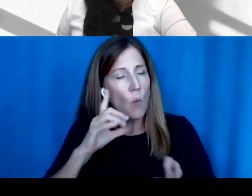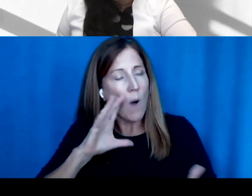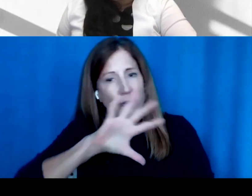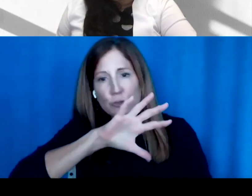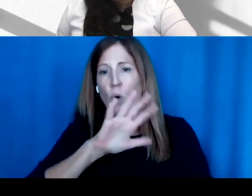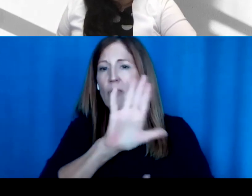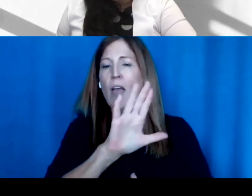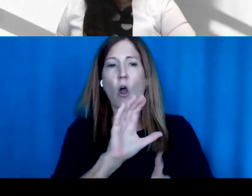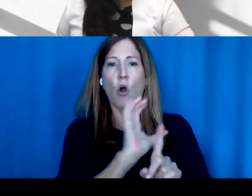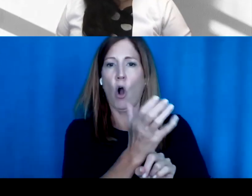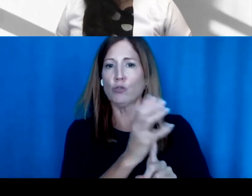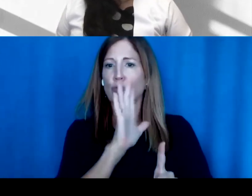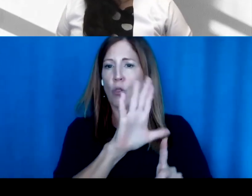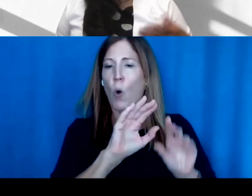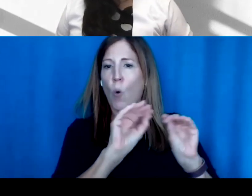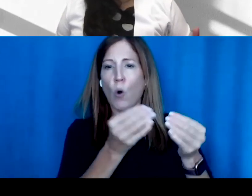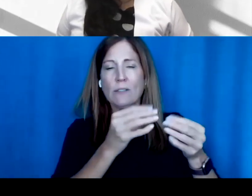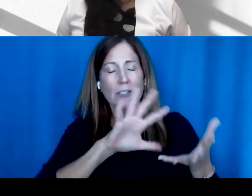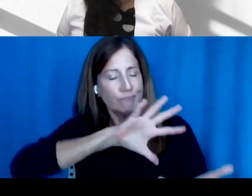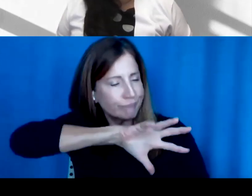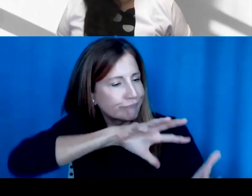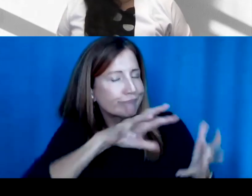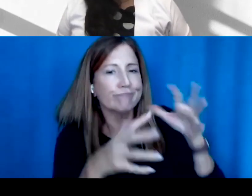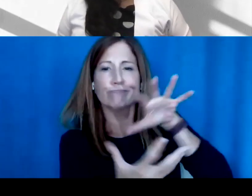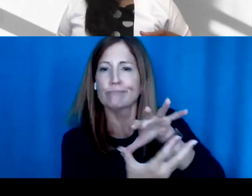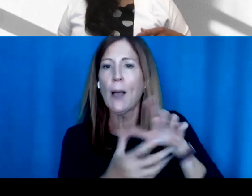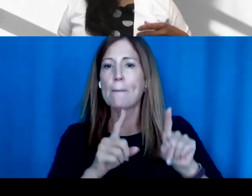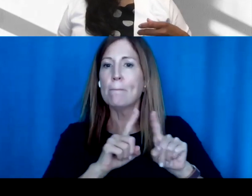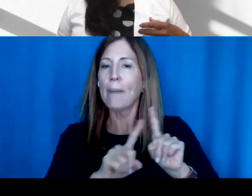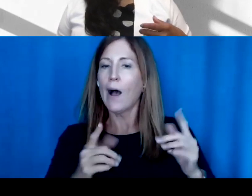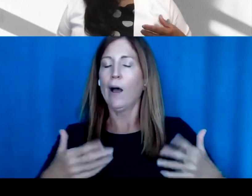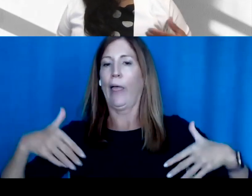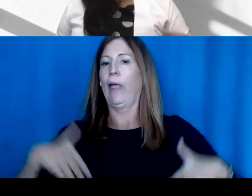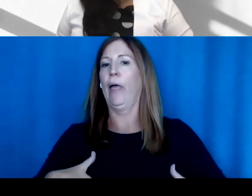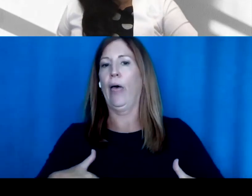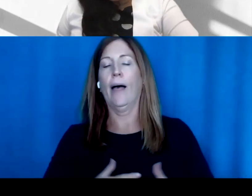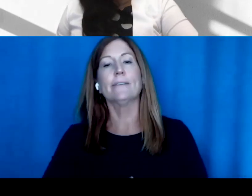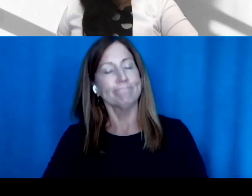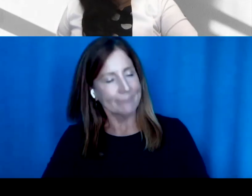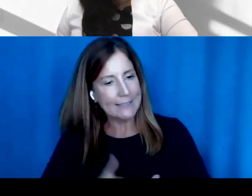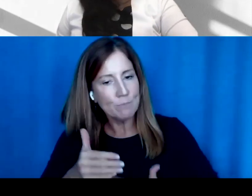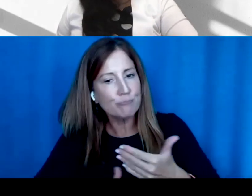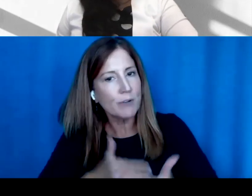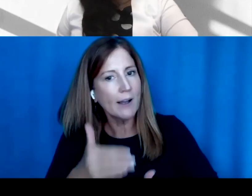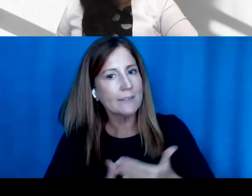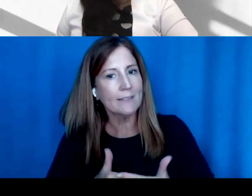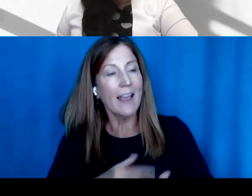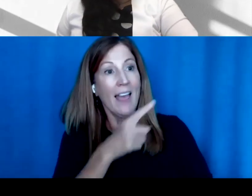organizational culture, right? But it's always a process. It's always they also have to sell it,